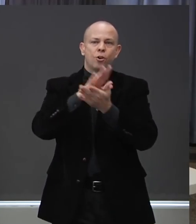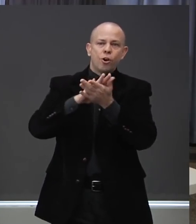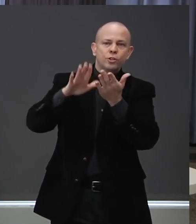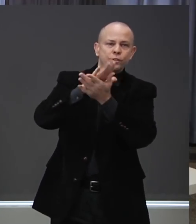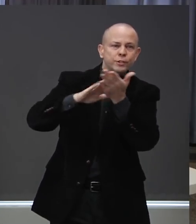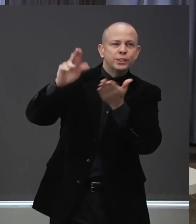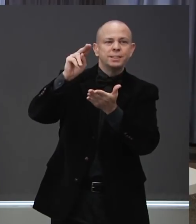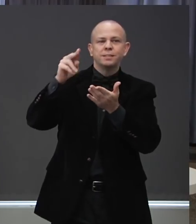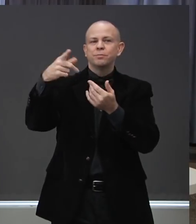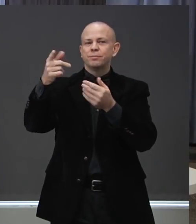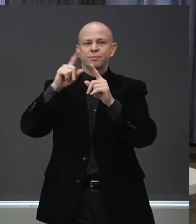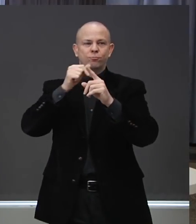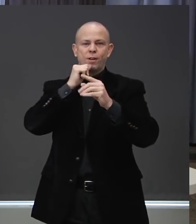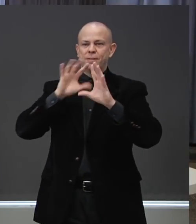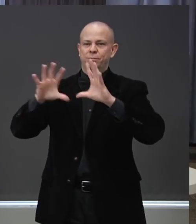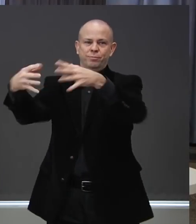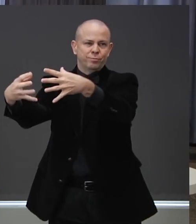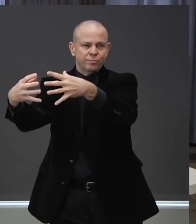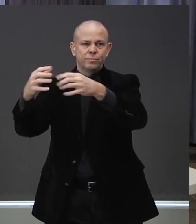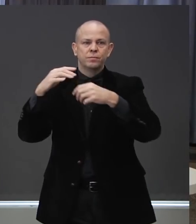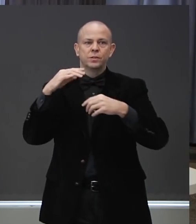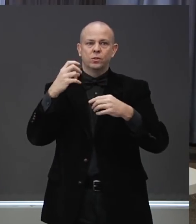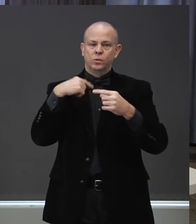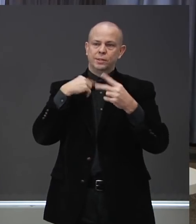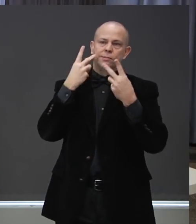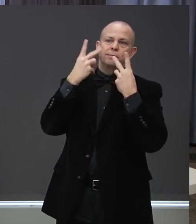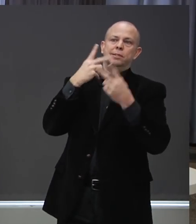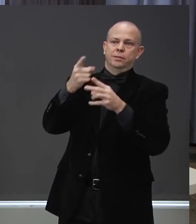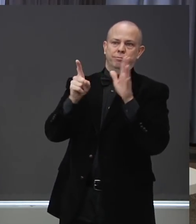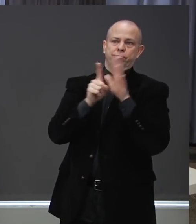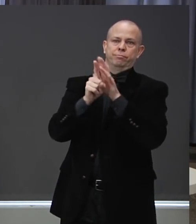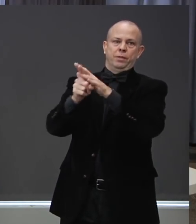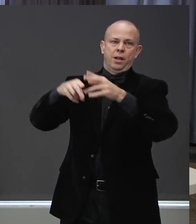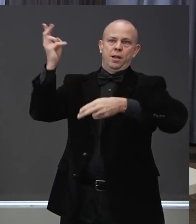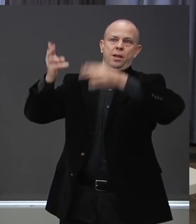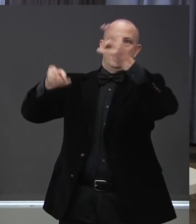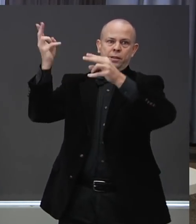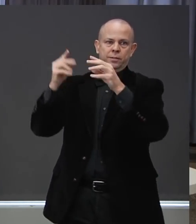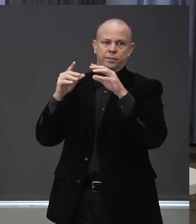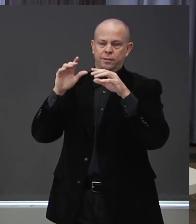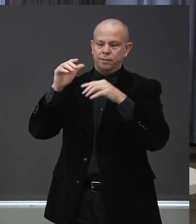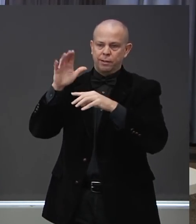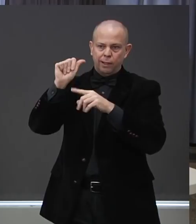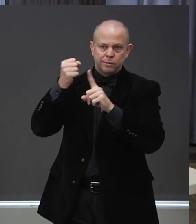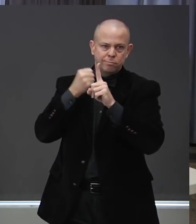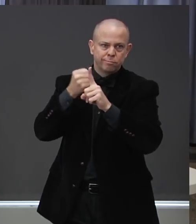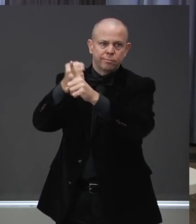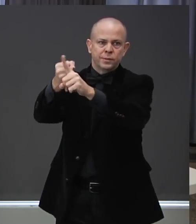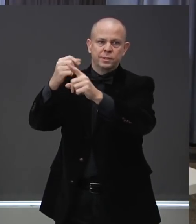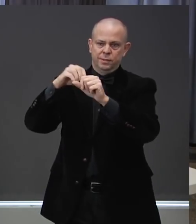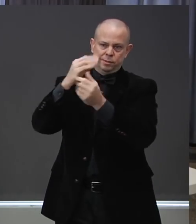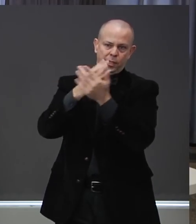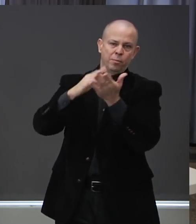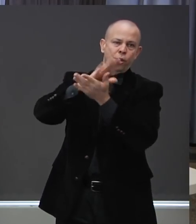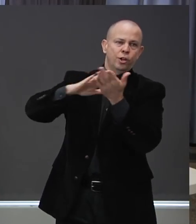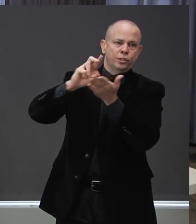are seeing it's pretty high case rates in the college age groups.